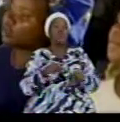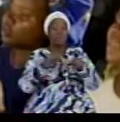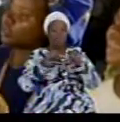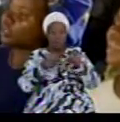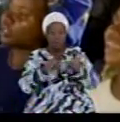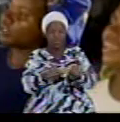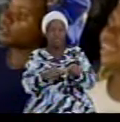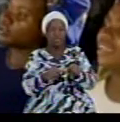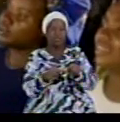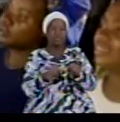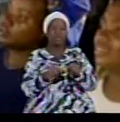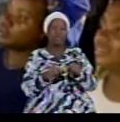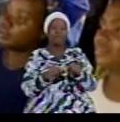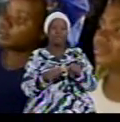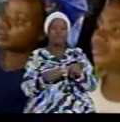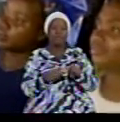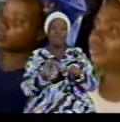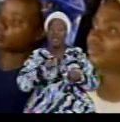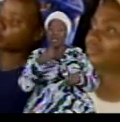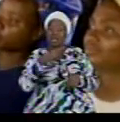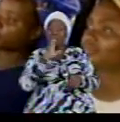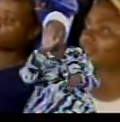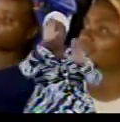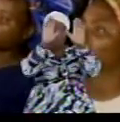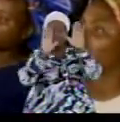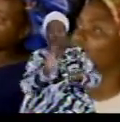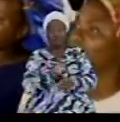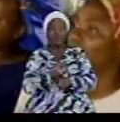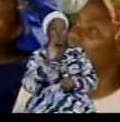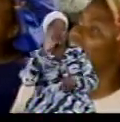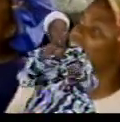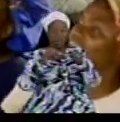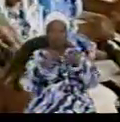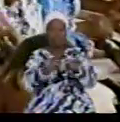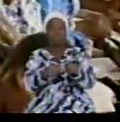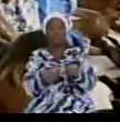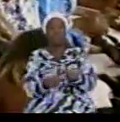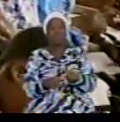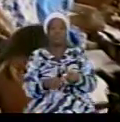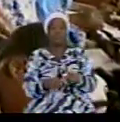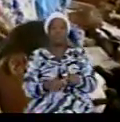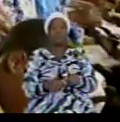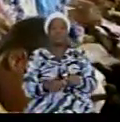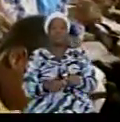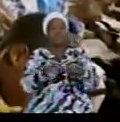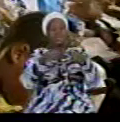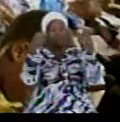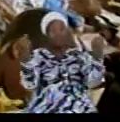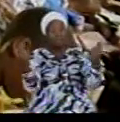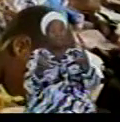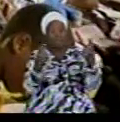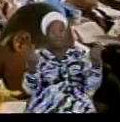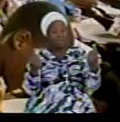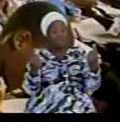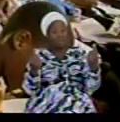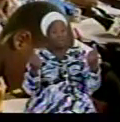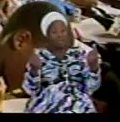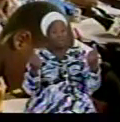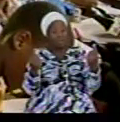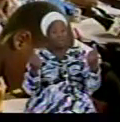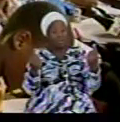last. I said your miracle will last. Sin no